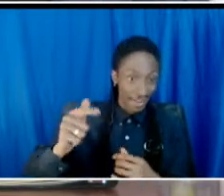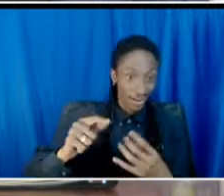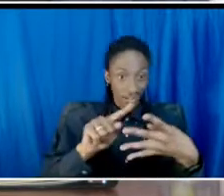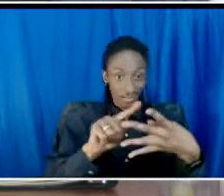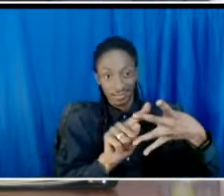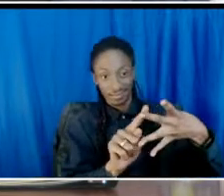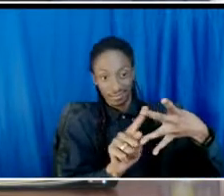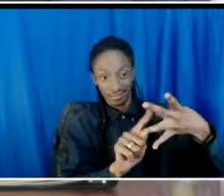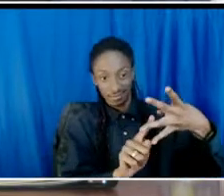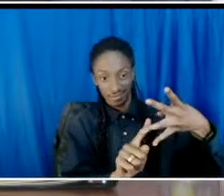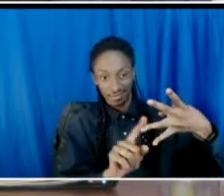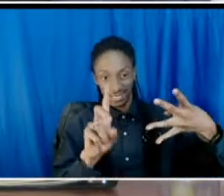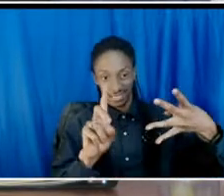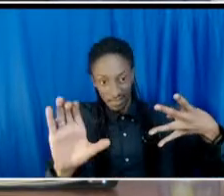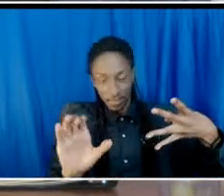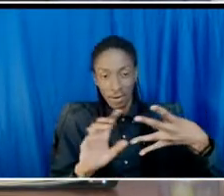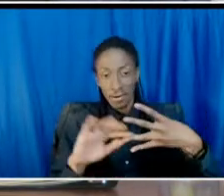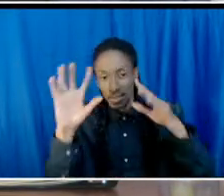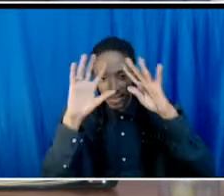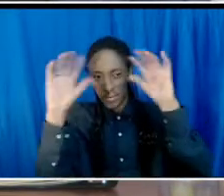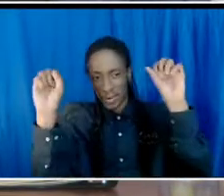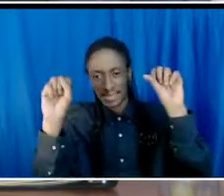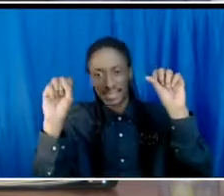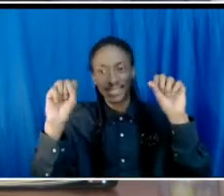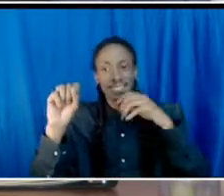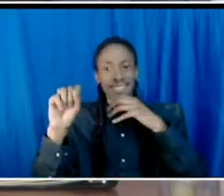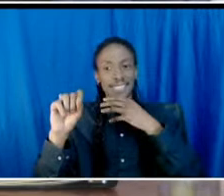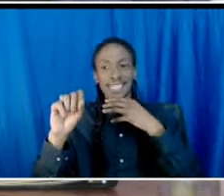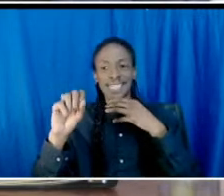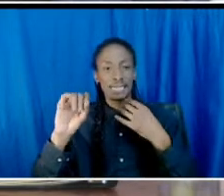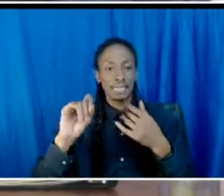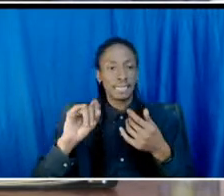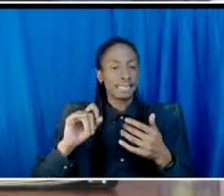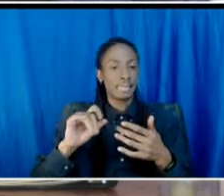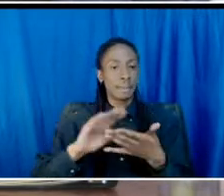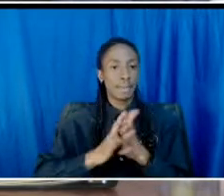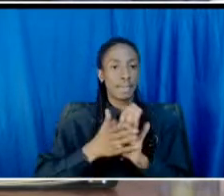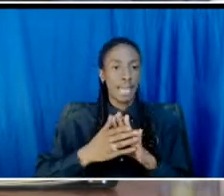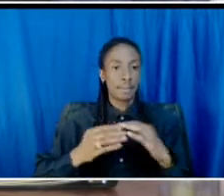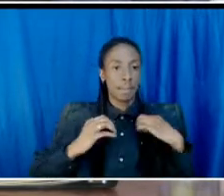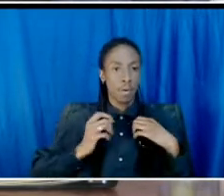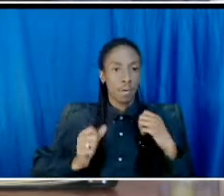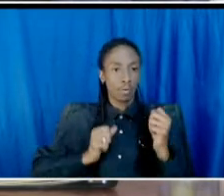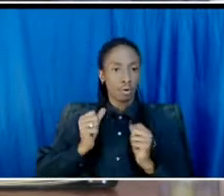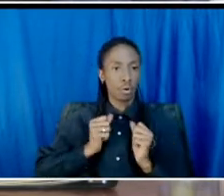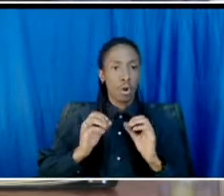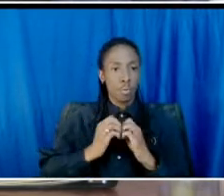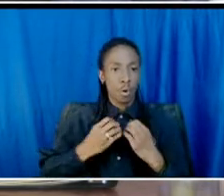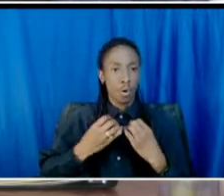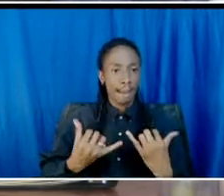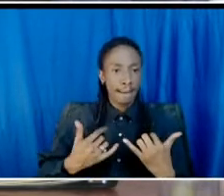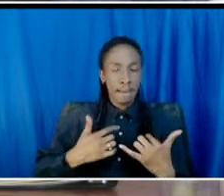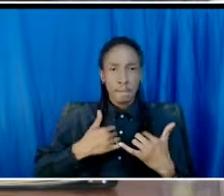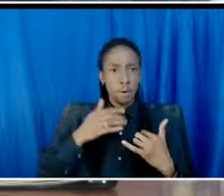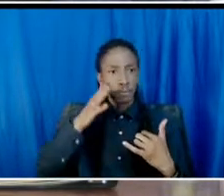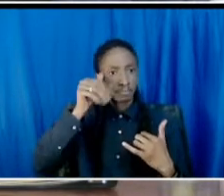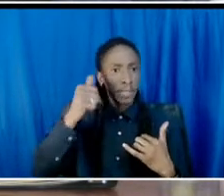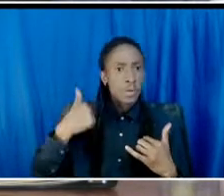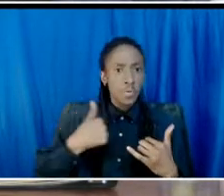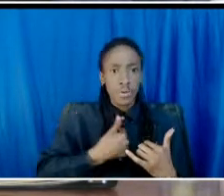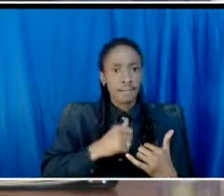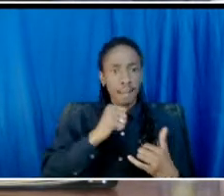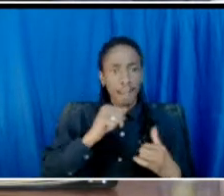the president's entreaties became more urgent. He became more adamant that we weren't doing our job. We need to step up and do our